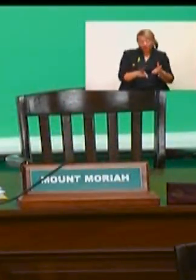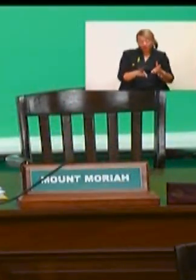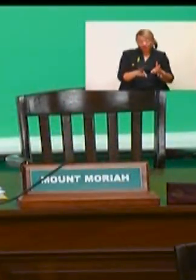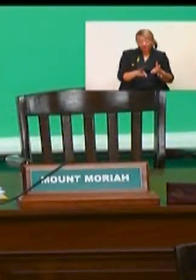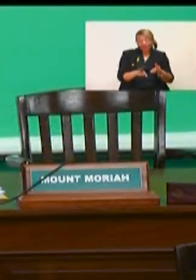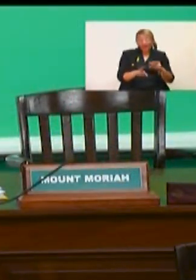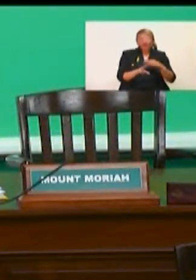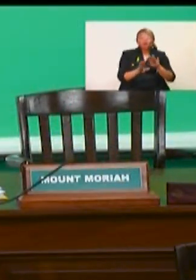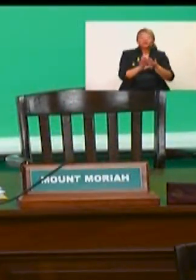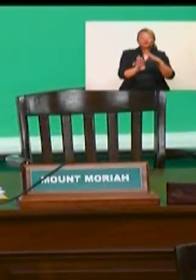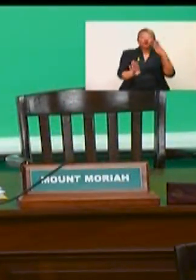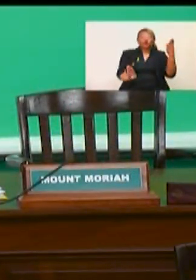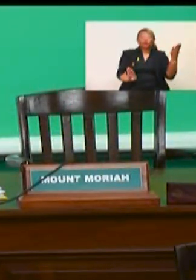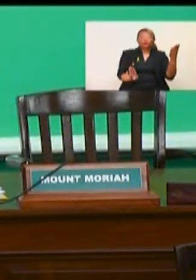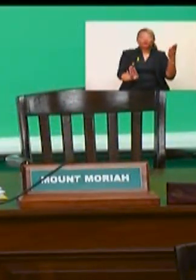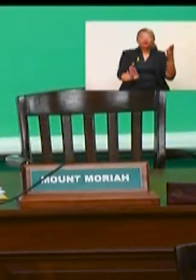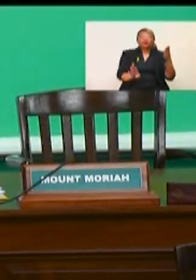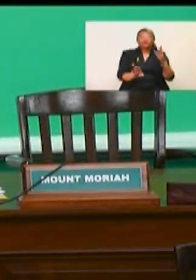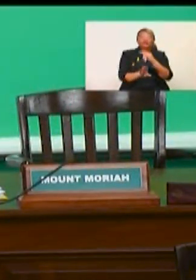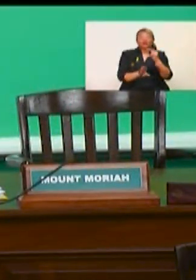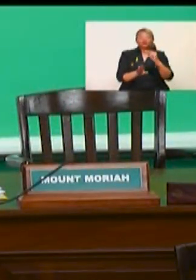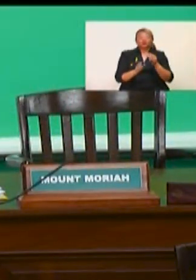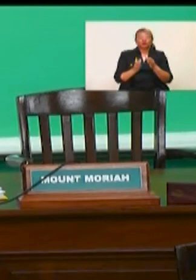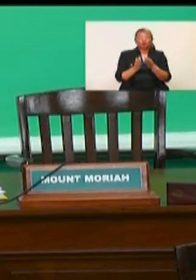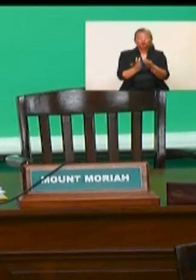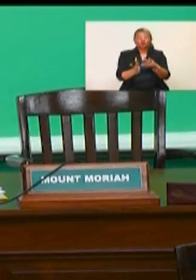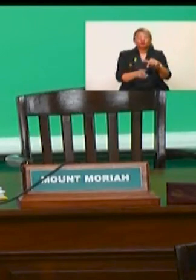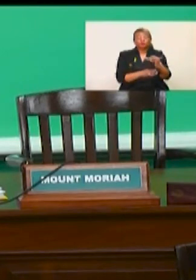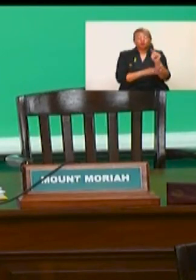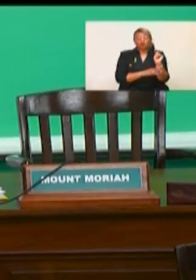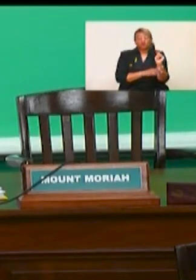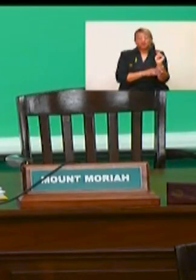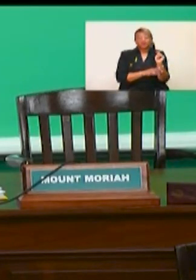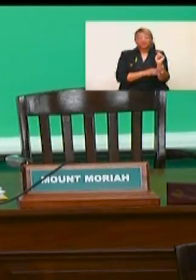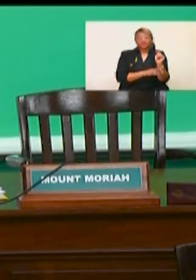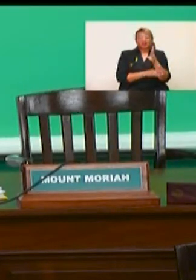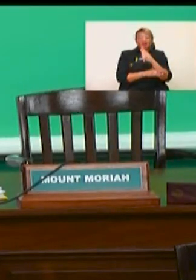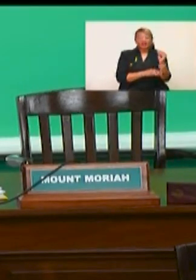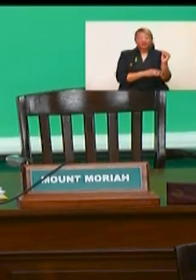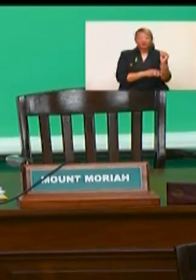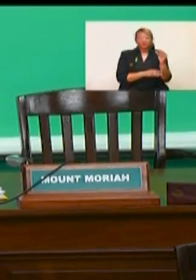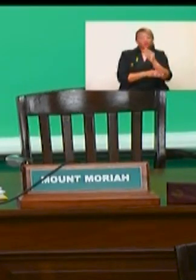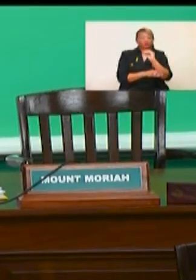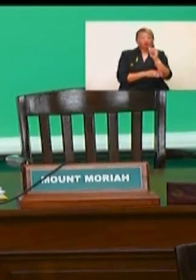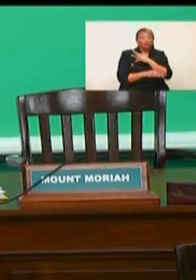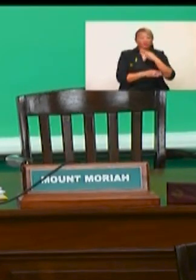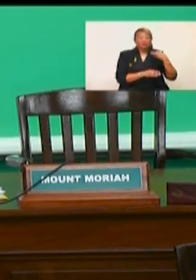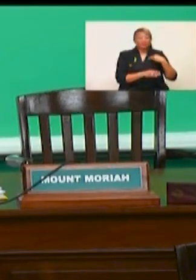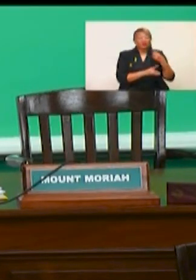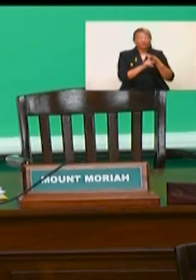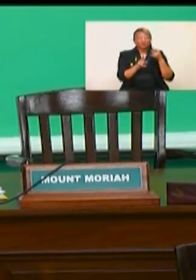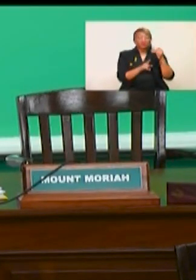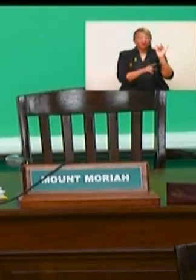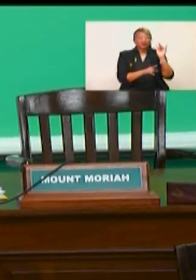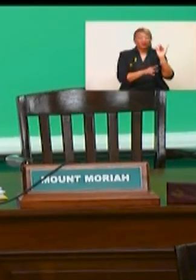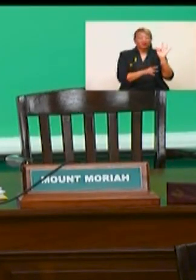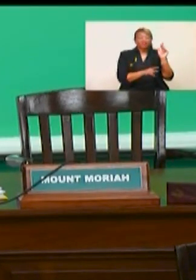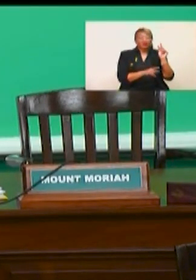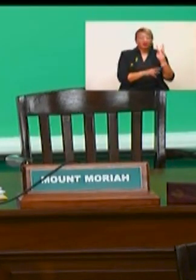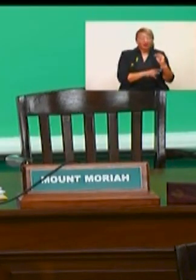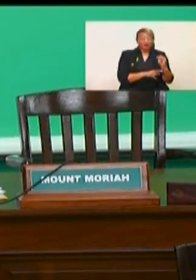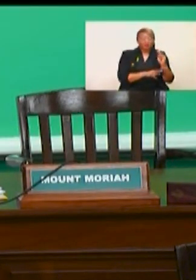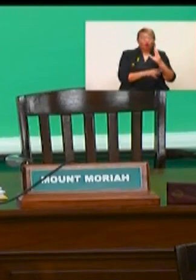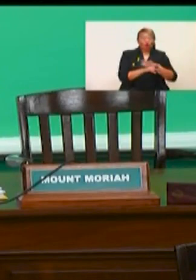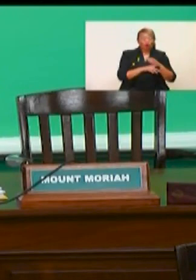the opening of the Nassau Cruise Port, and there was no member from the Free National Movement Party on